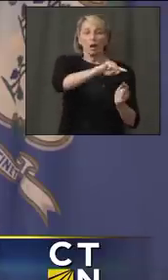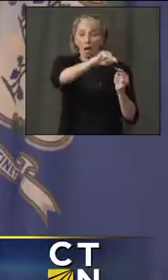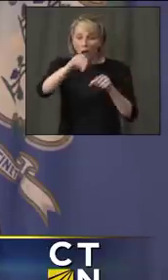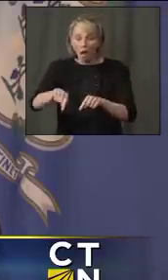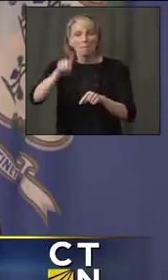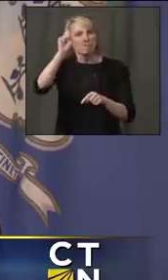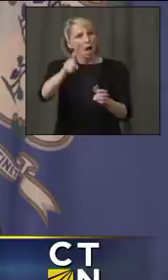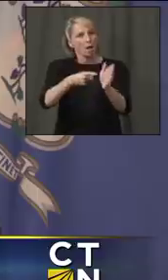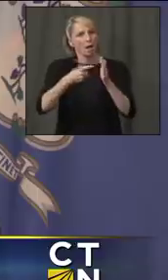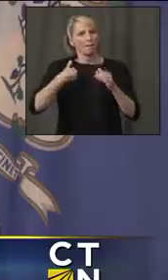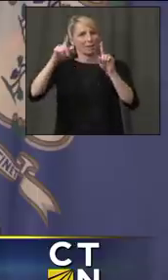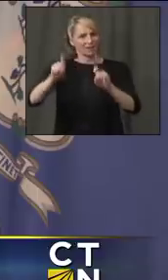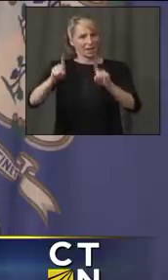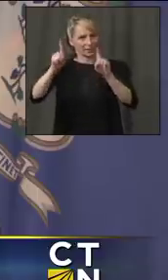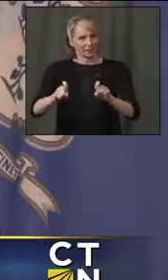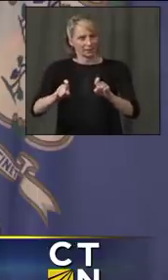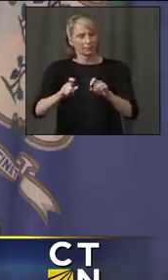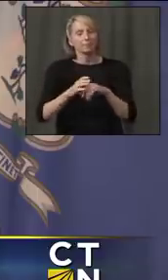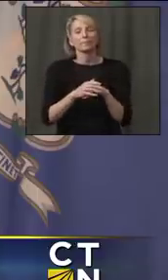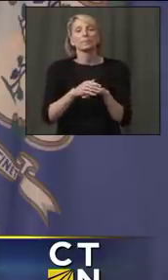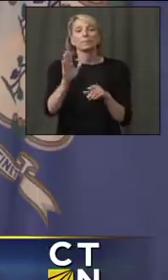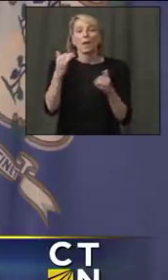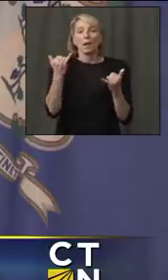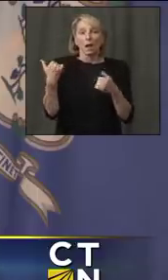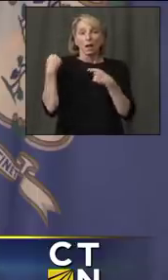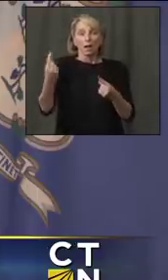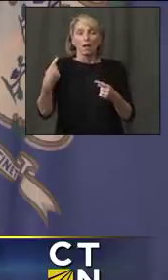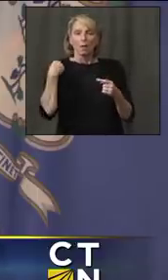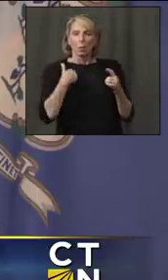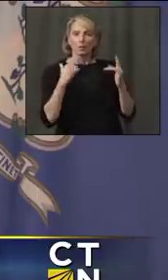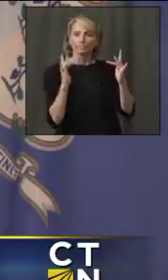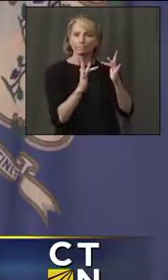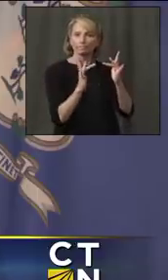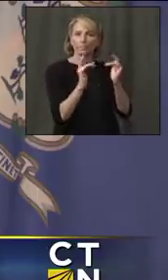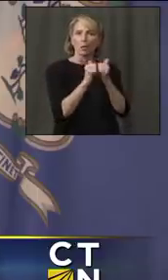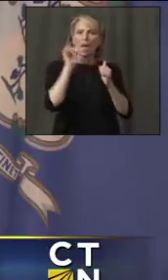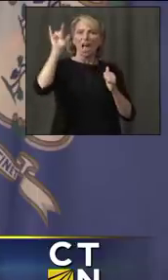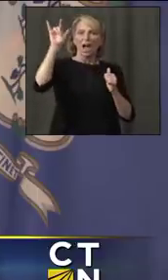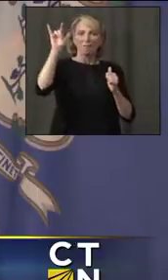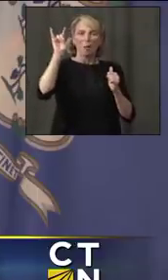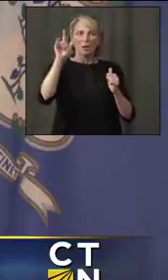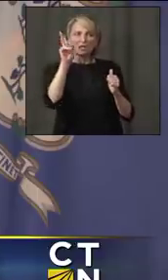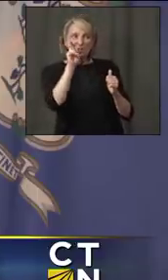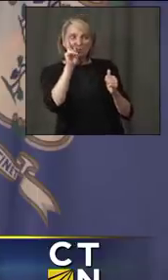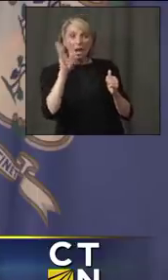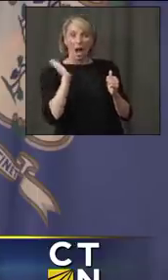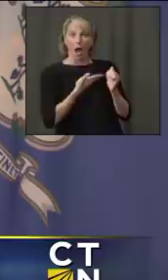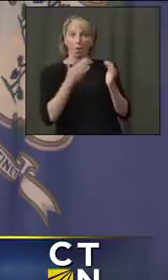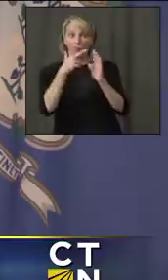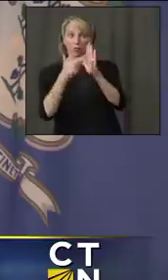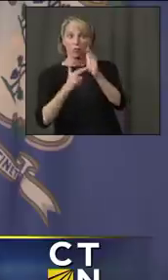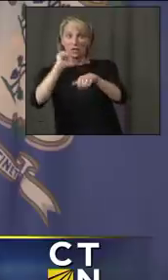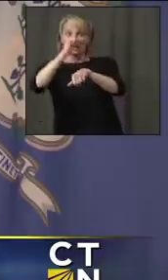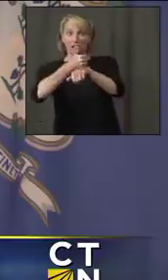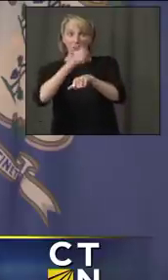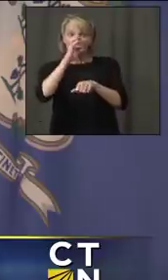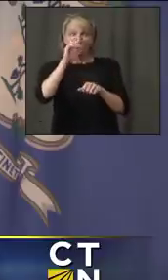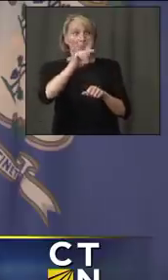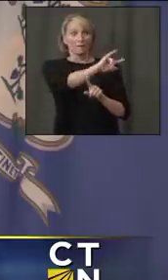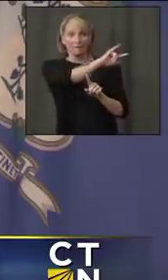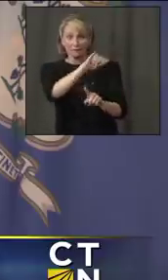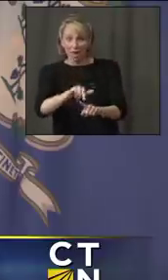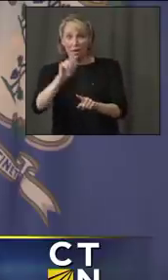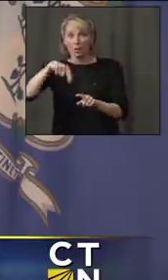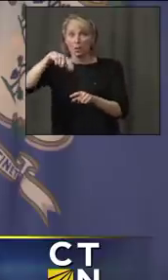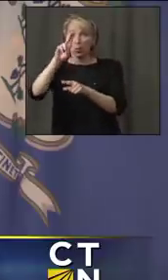from the airports and seeing how that has impacted traffic, and I'll be able to get back to you on that, I think, within a week. But